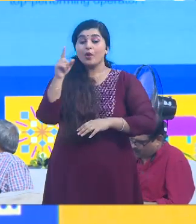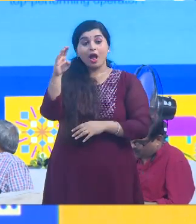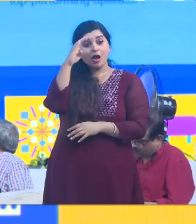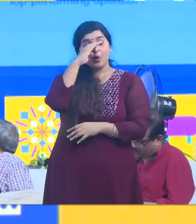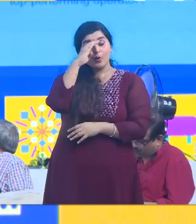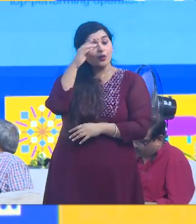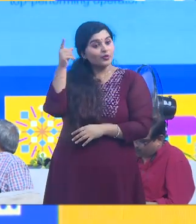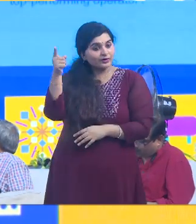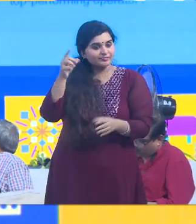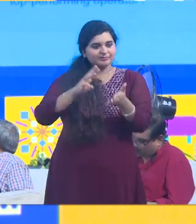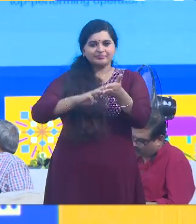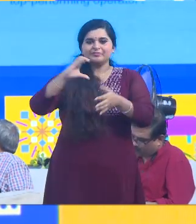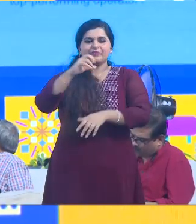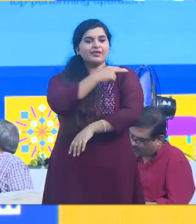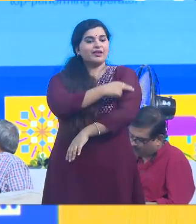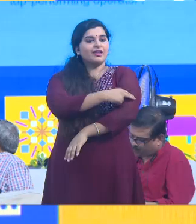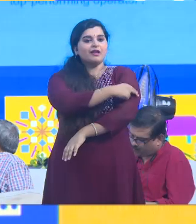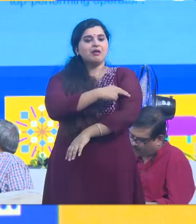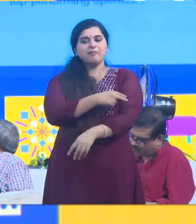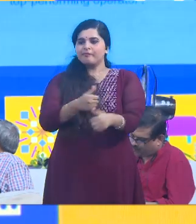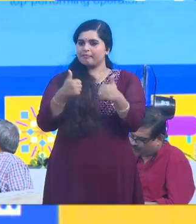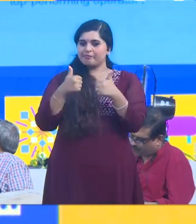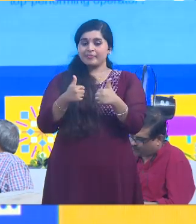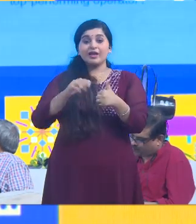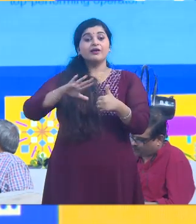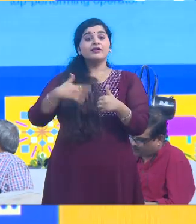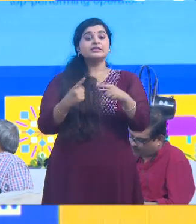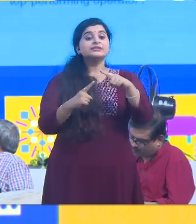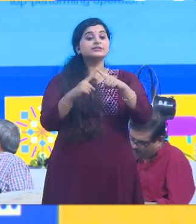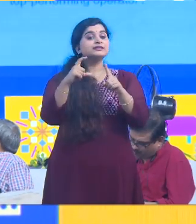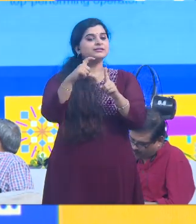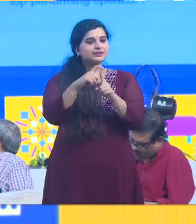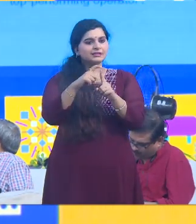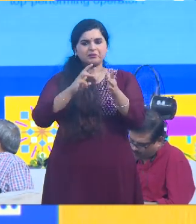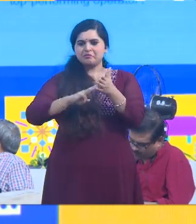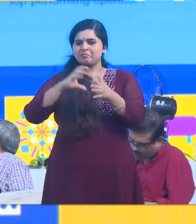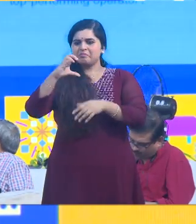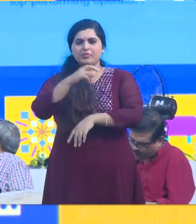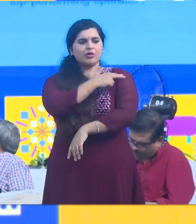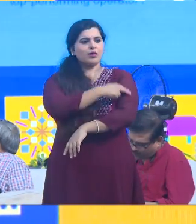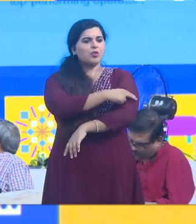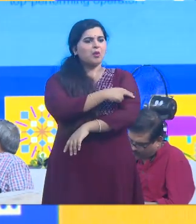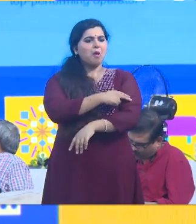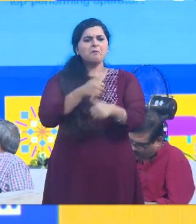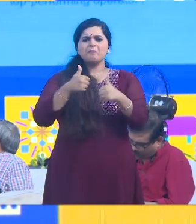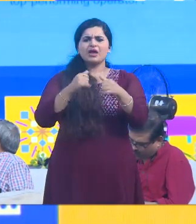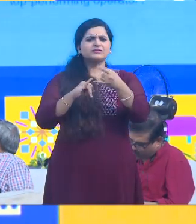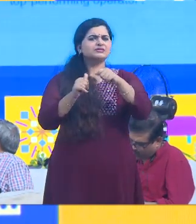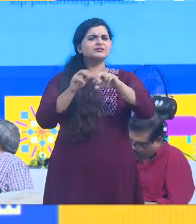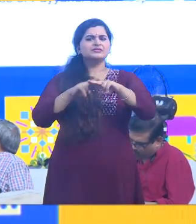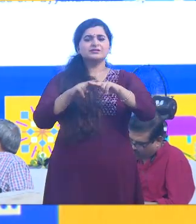the top performing public hospital, and TD Medical College staff member Ashwati becomes the top performing operator. Next one.